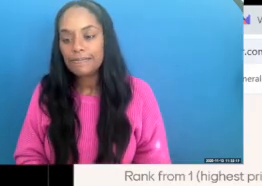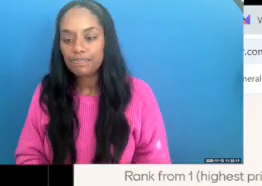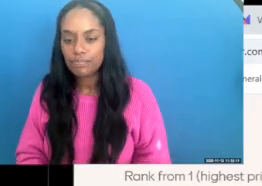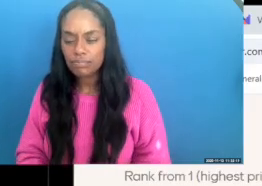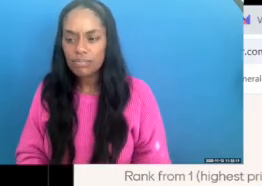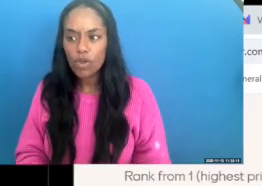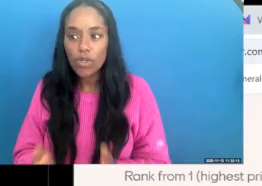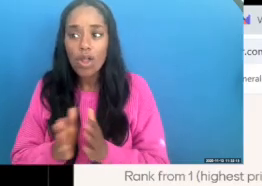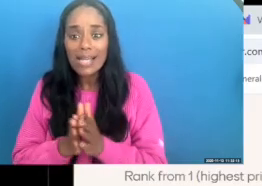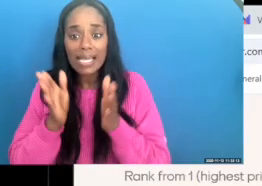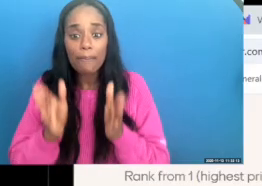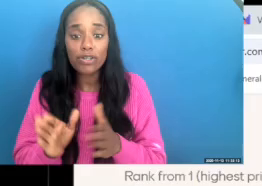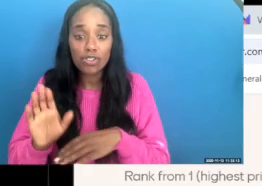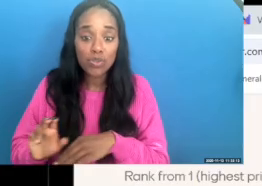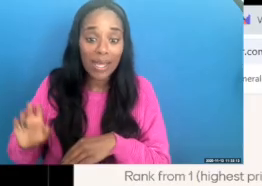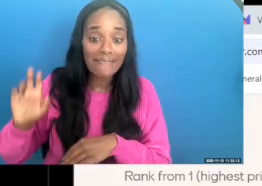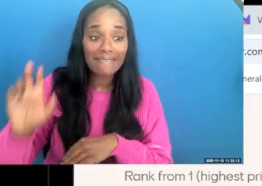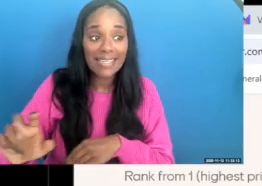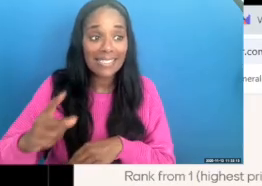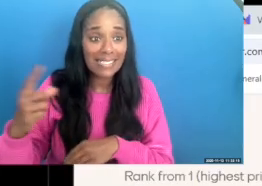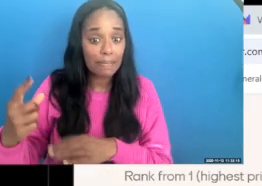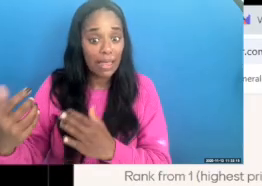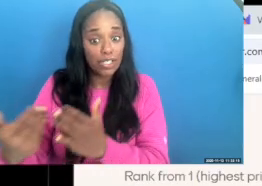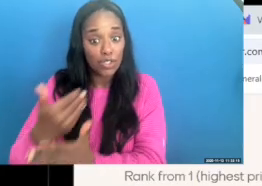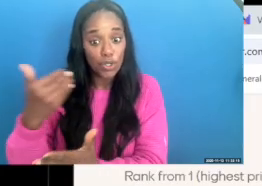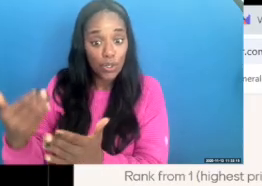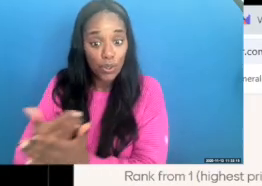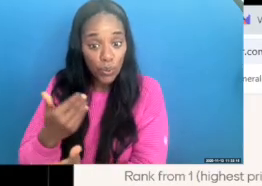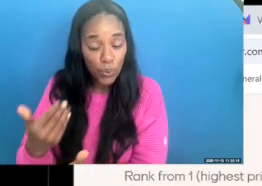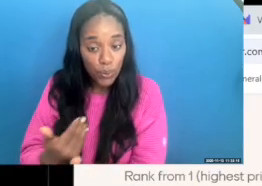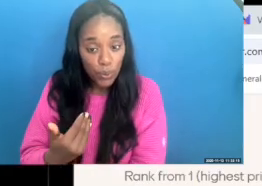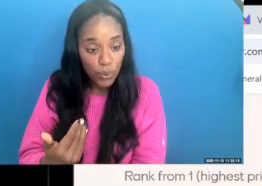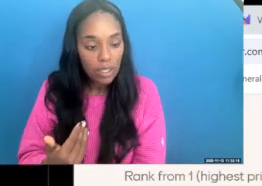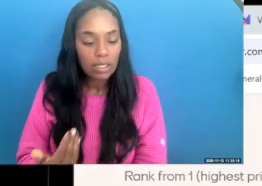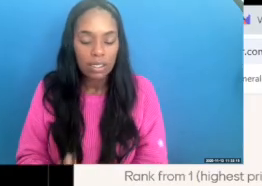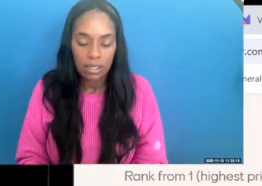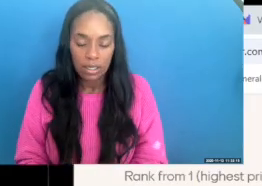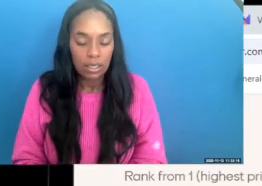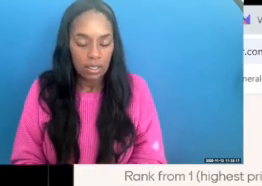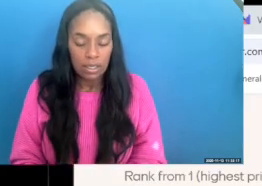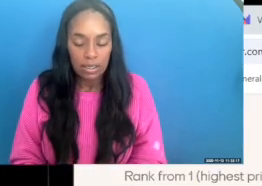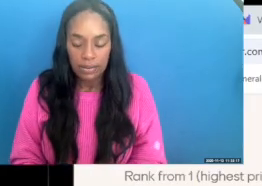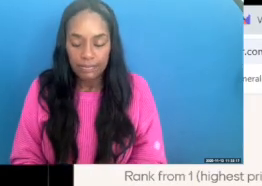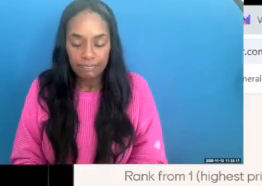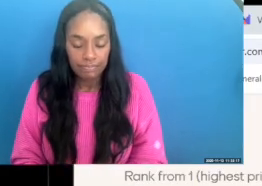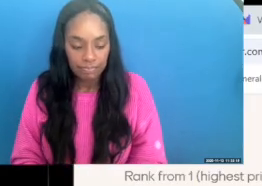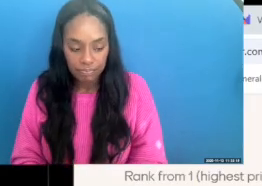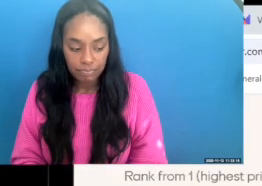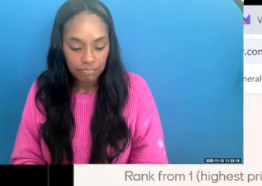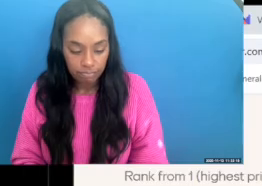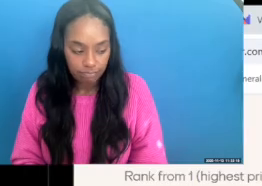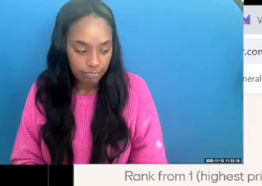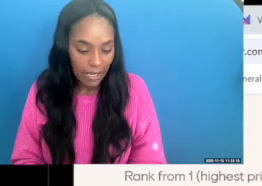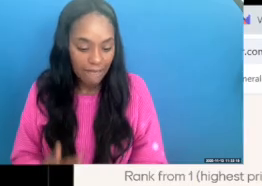is a trade-off, absolutely. But when you're asking somebody to invest in something that is very